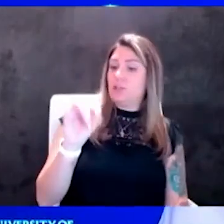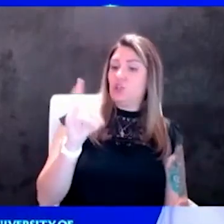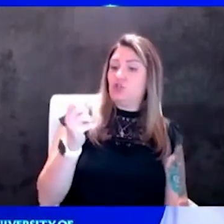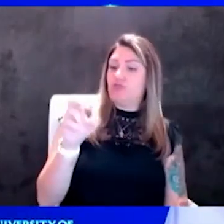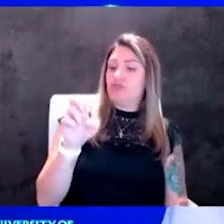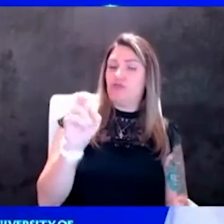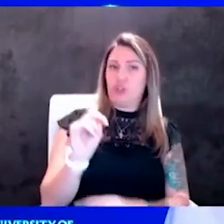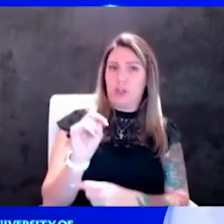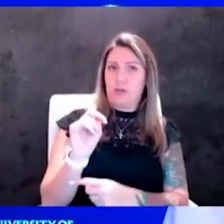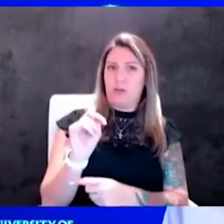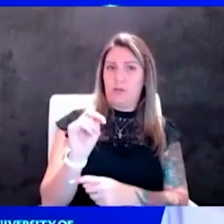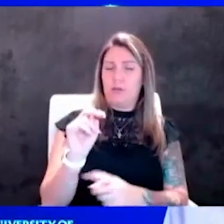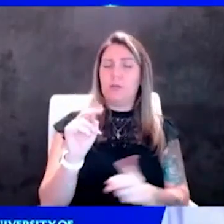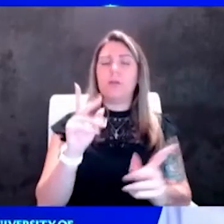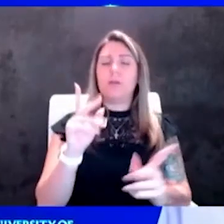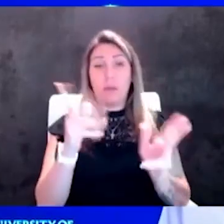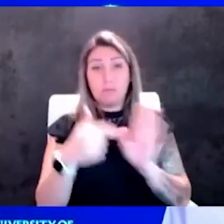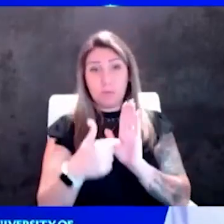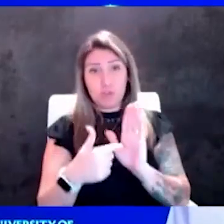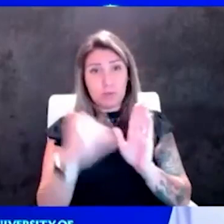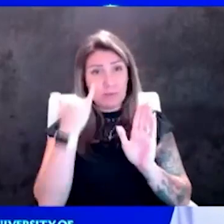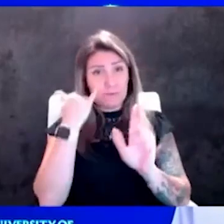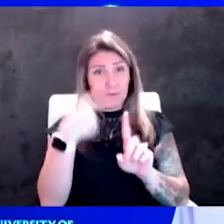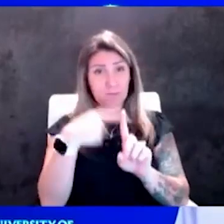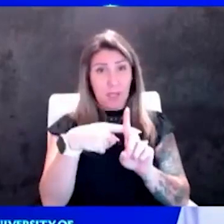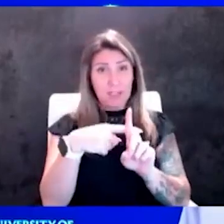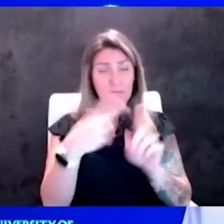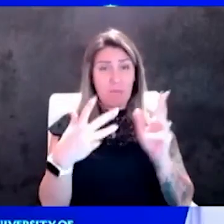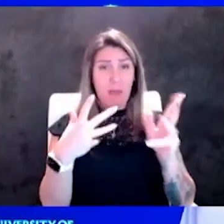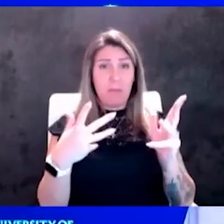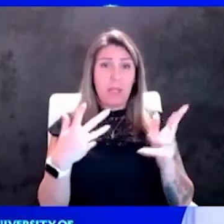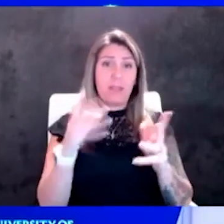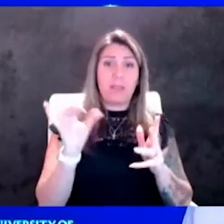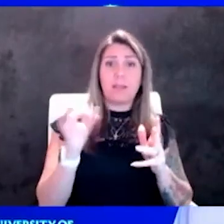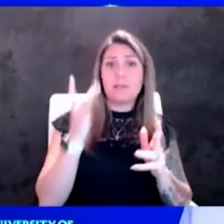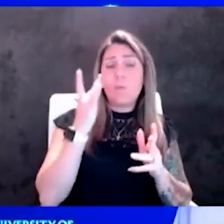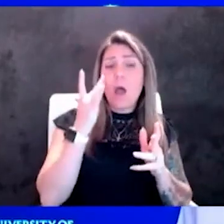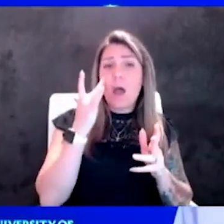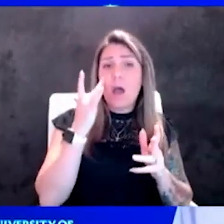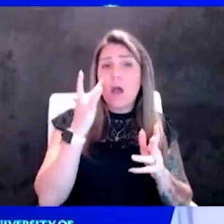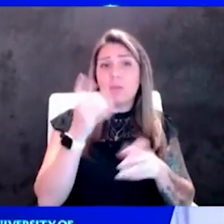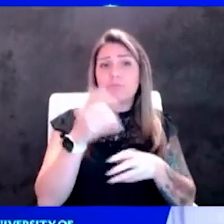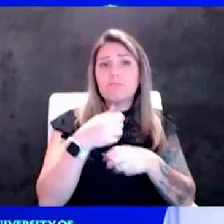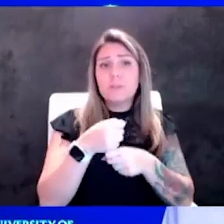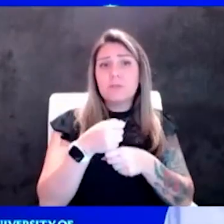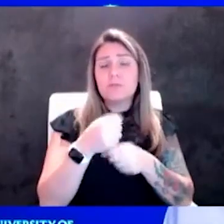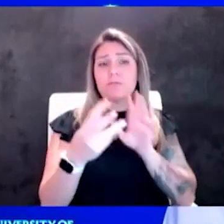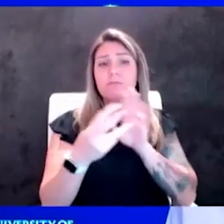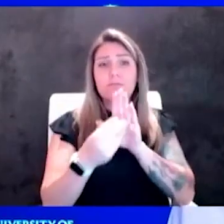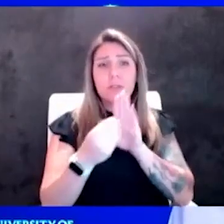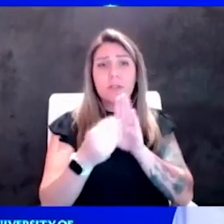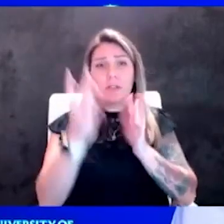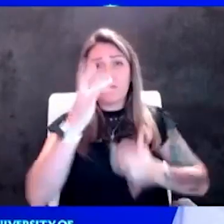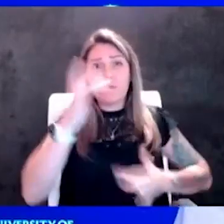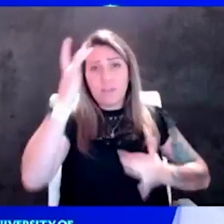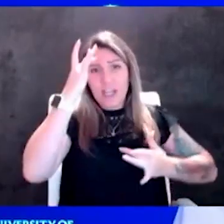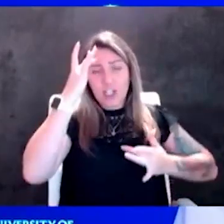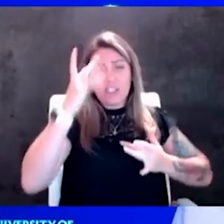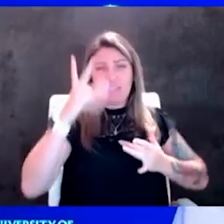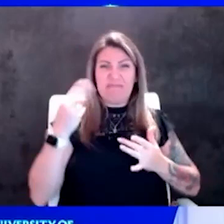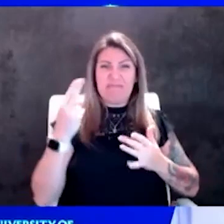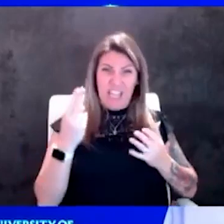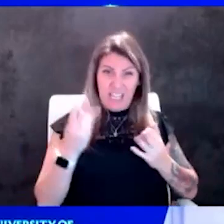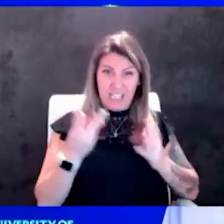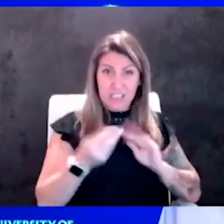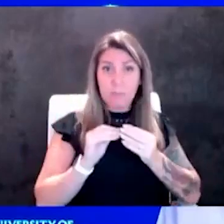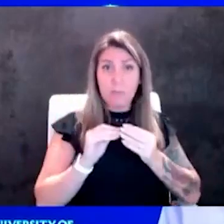fact that if your antigen test is positive, maybe that's because you are replicating the virus in high enough quantities to transmit it to